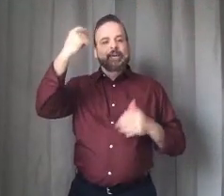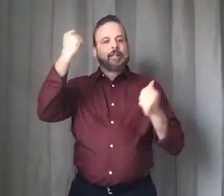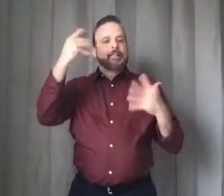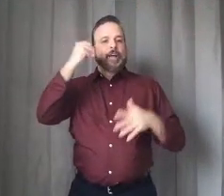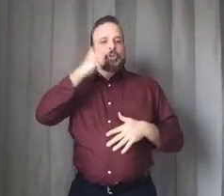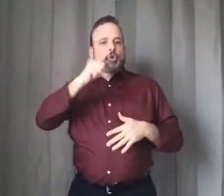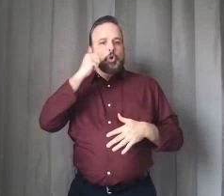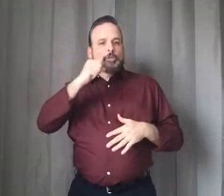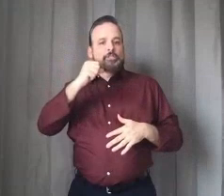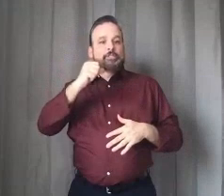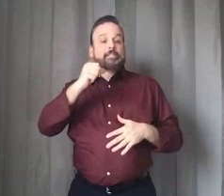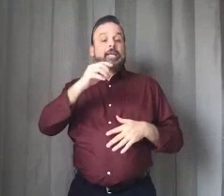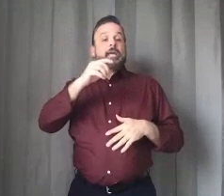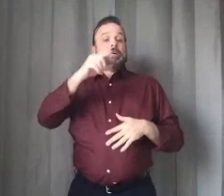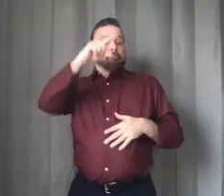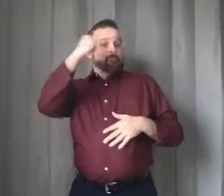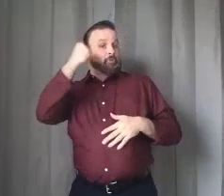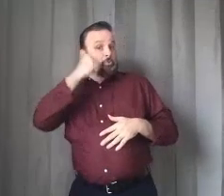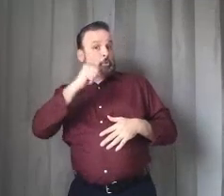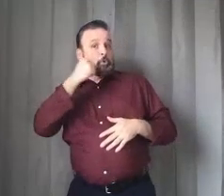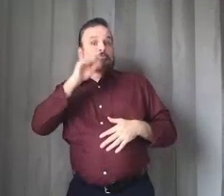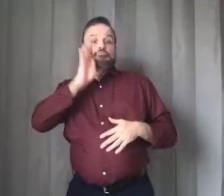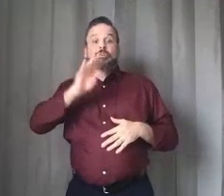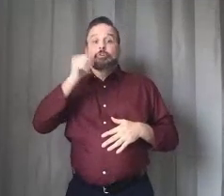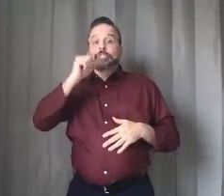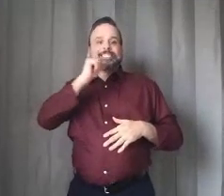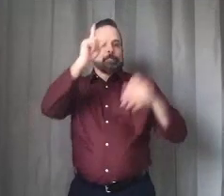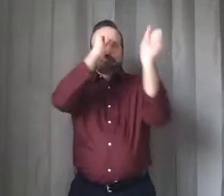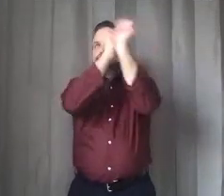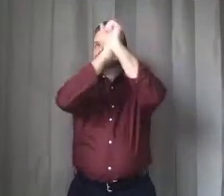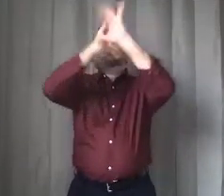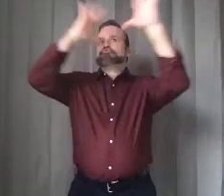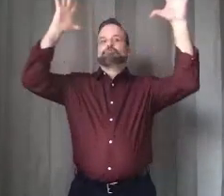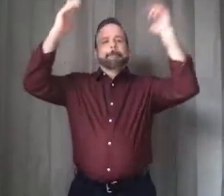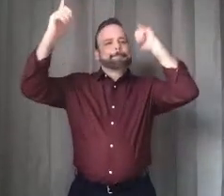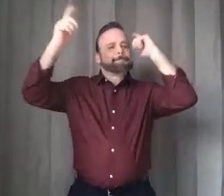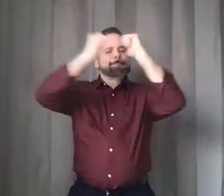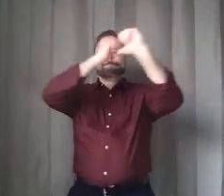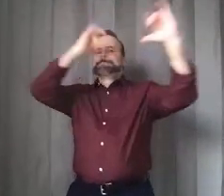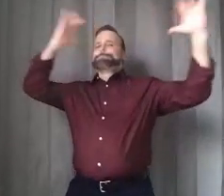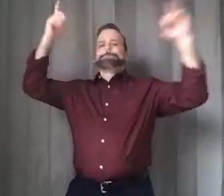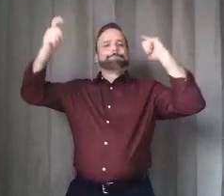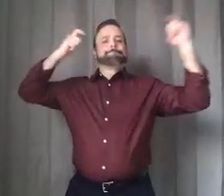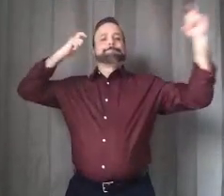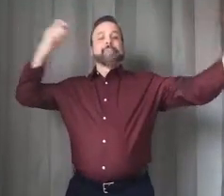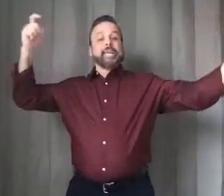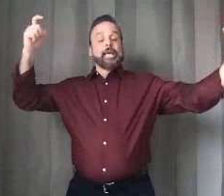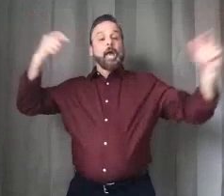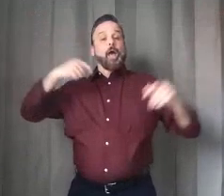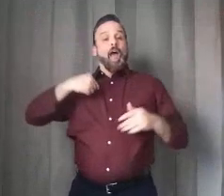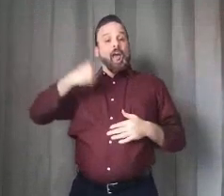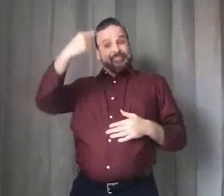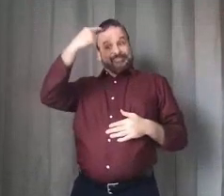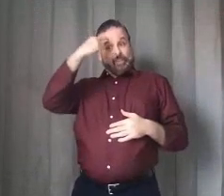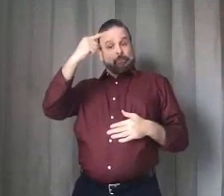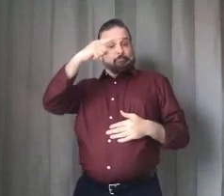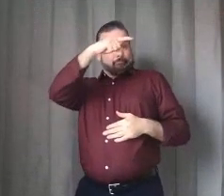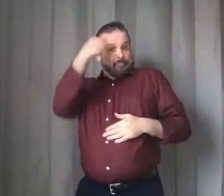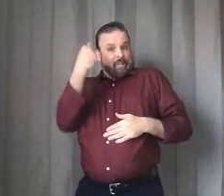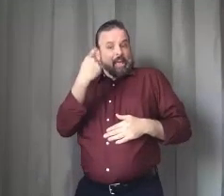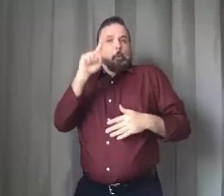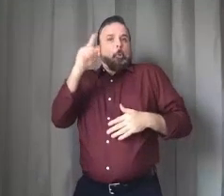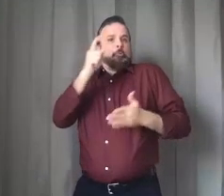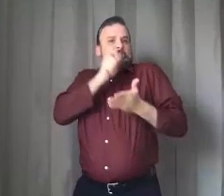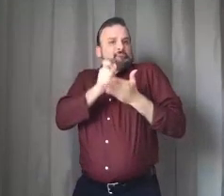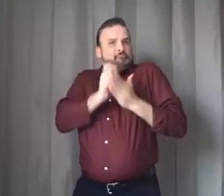girls of color don't dream big enough. Like, I didn't. I was a little girl who thought the only way to be a writer was to be a journalist. And then I went to school